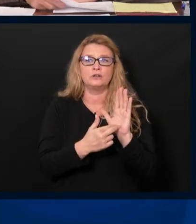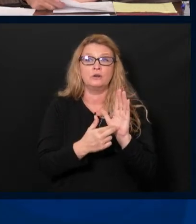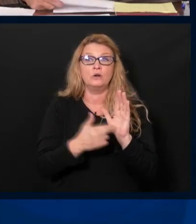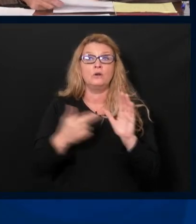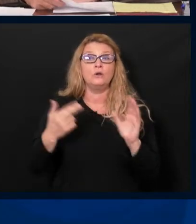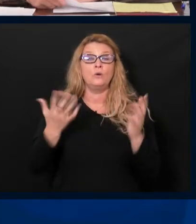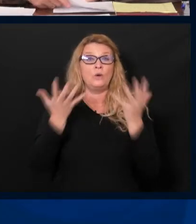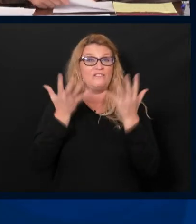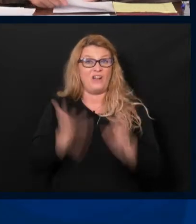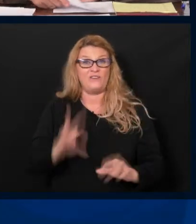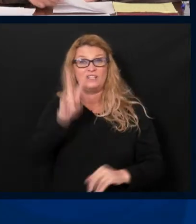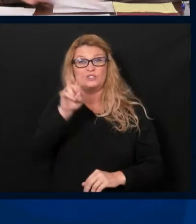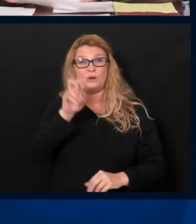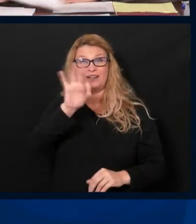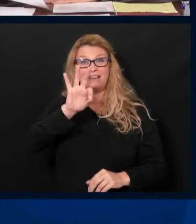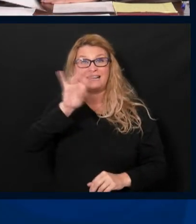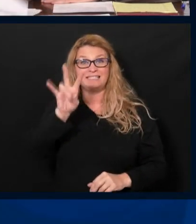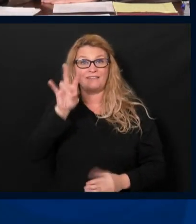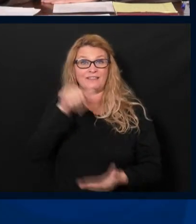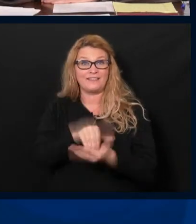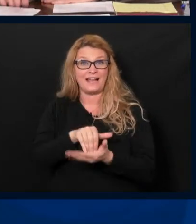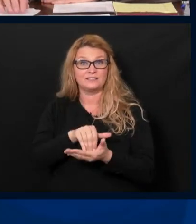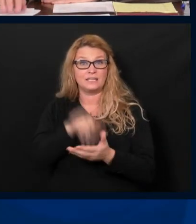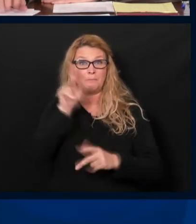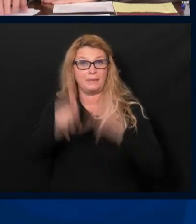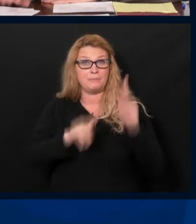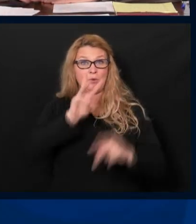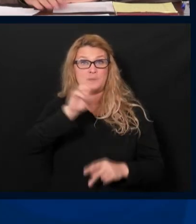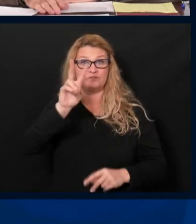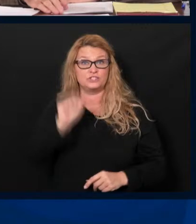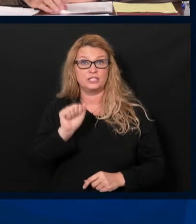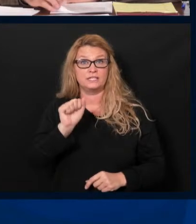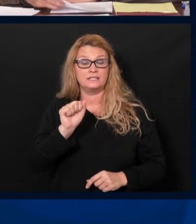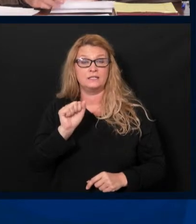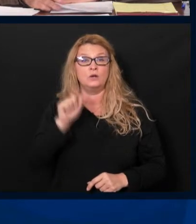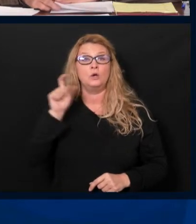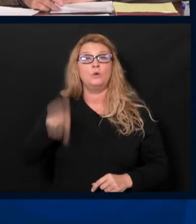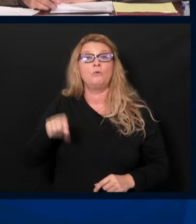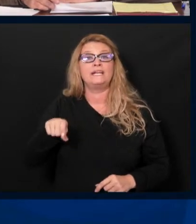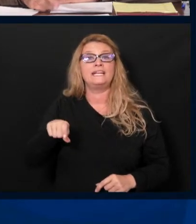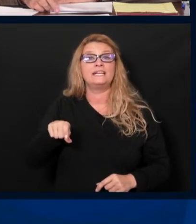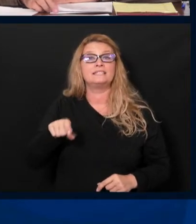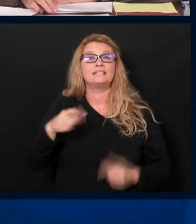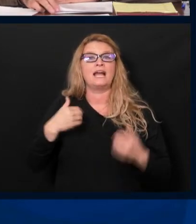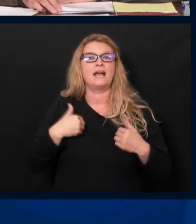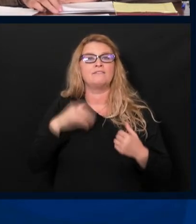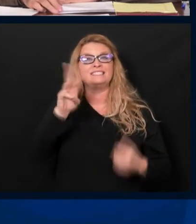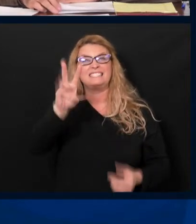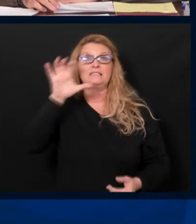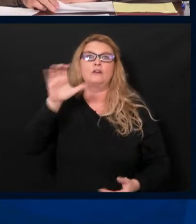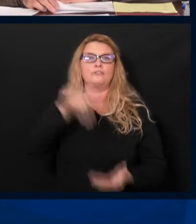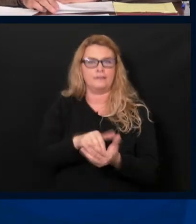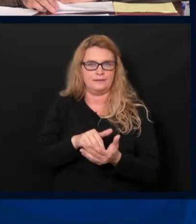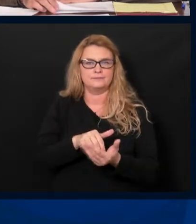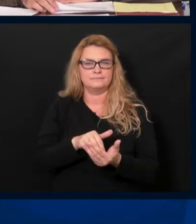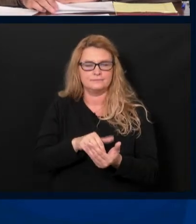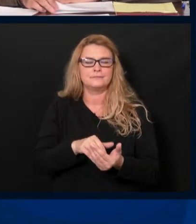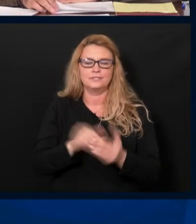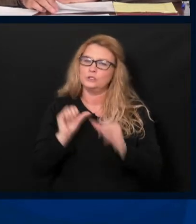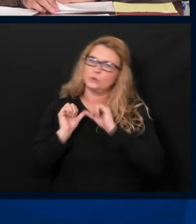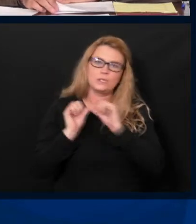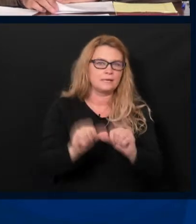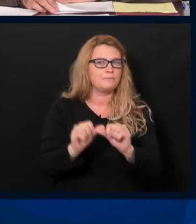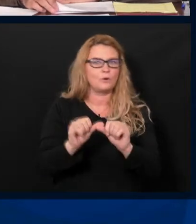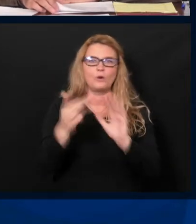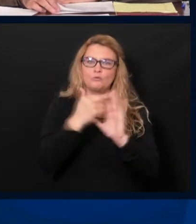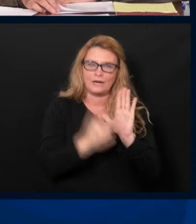pre-registered 297,000 West Virginians. We need that to be 600,000. So just keep at it,